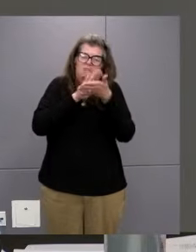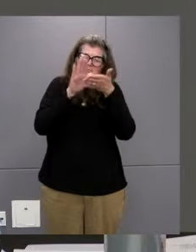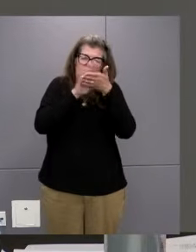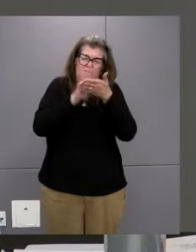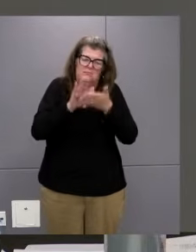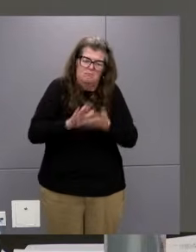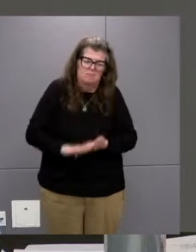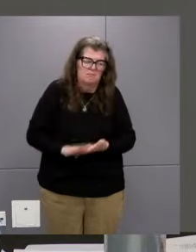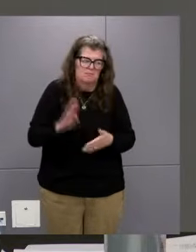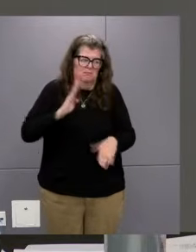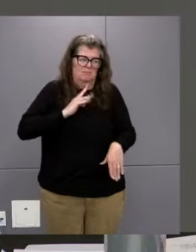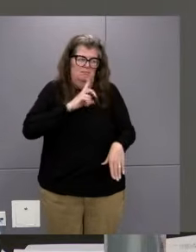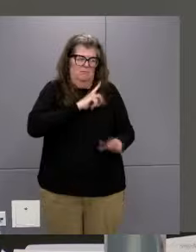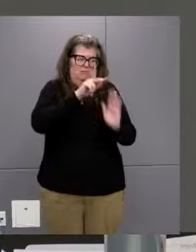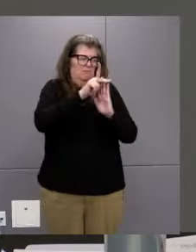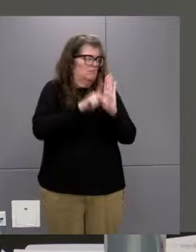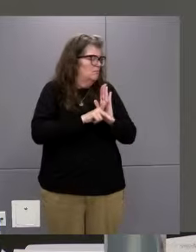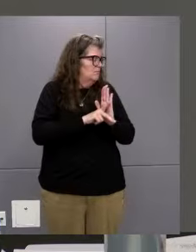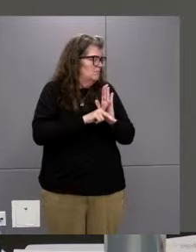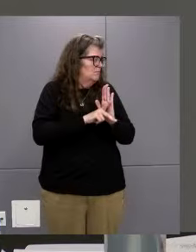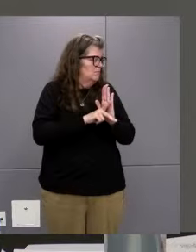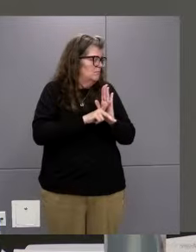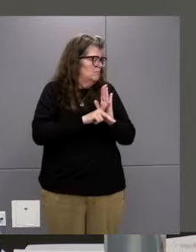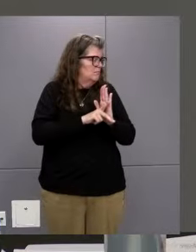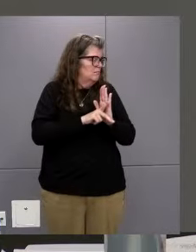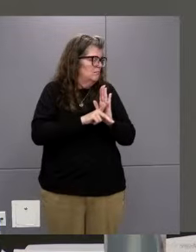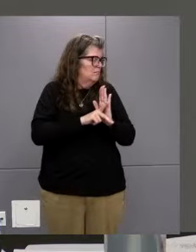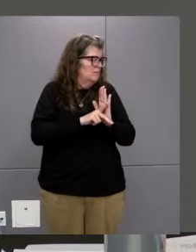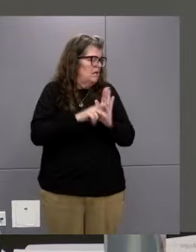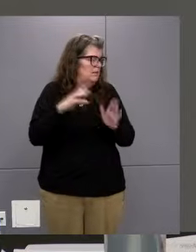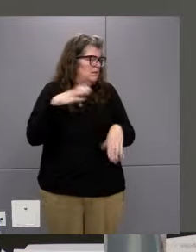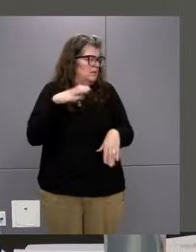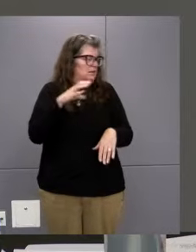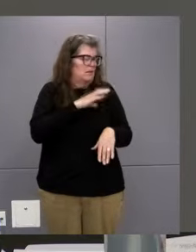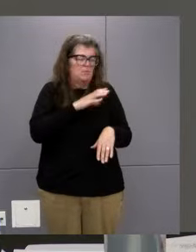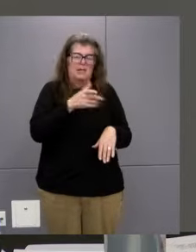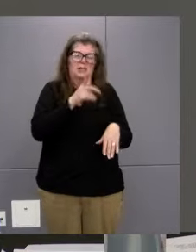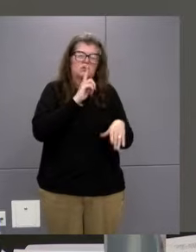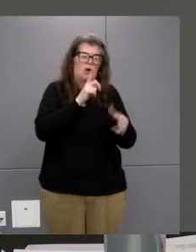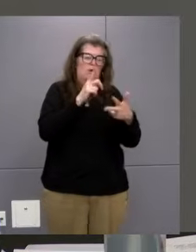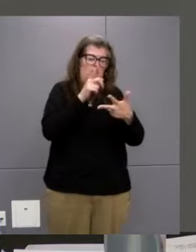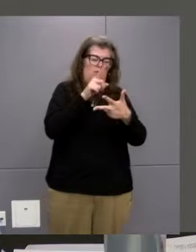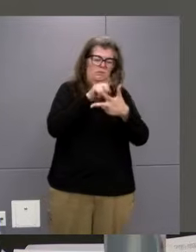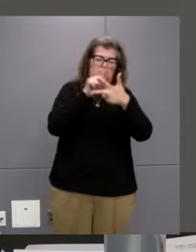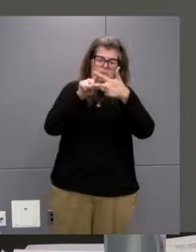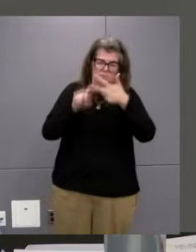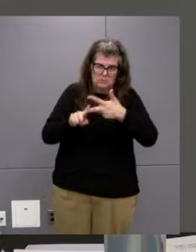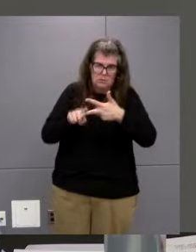policies. The standing committees are the Board Policy, Personnel, and Finance / Audit.